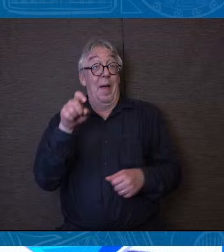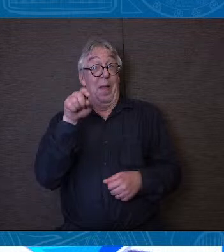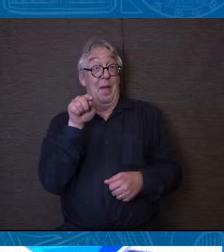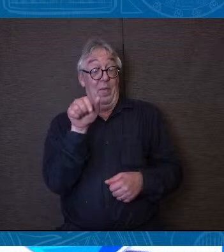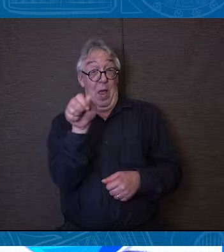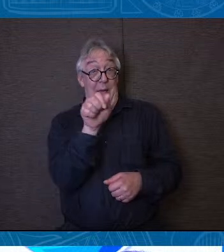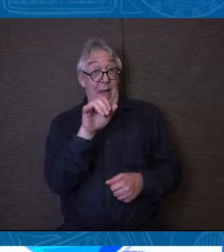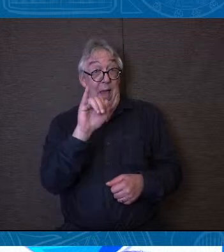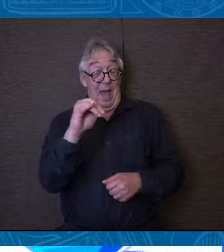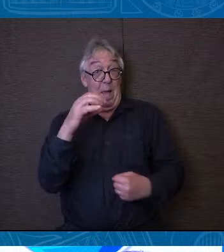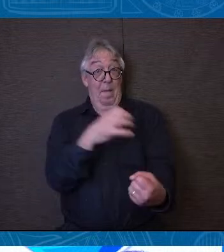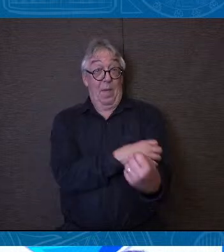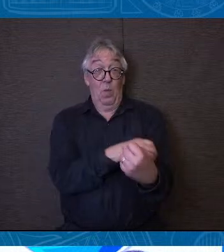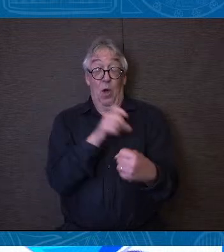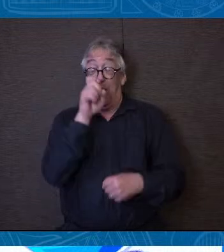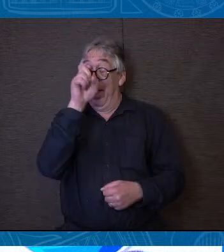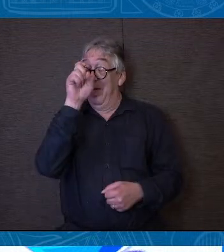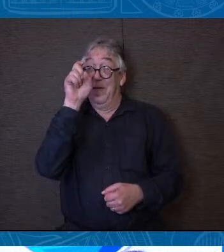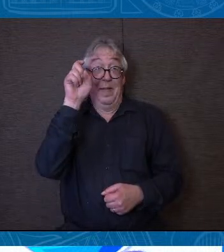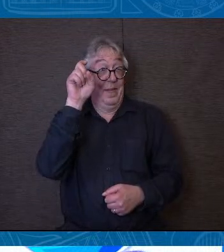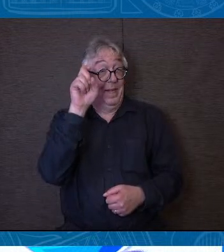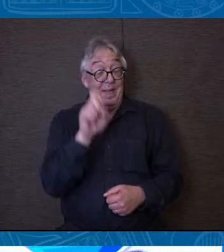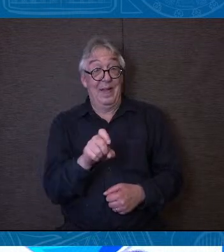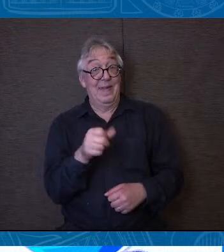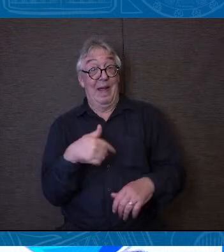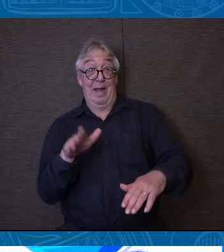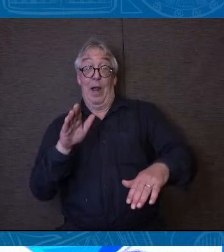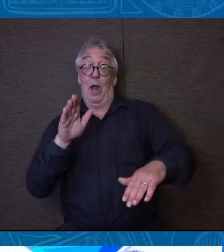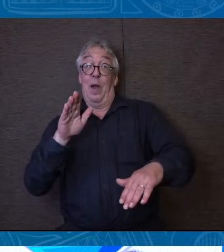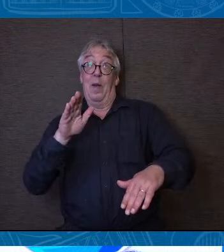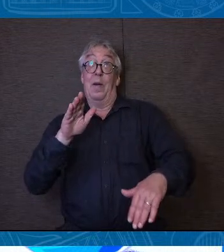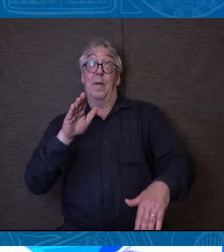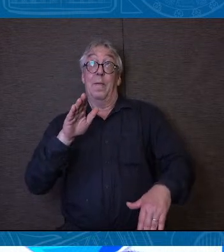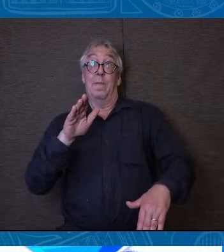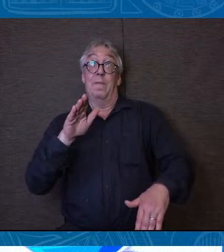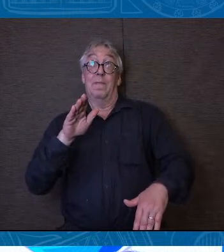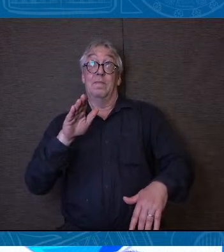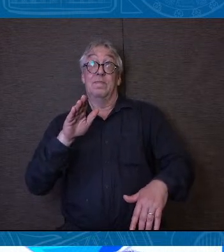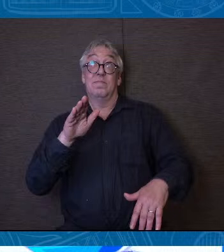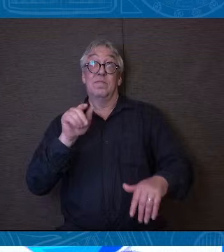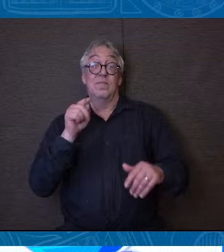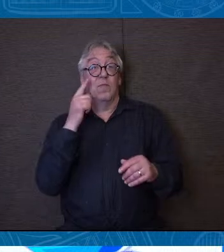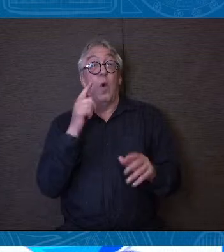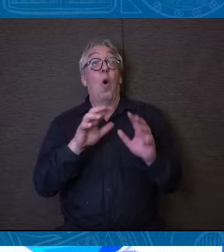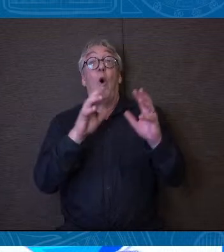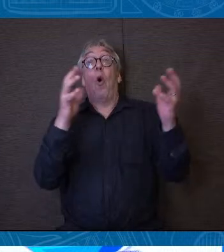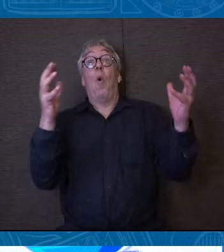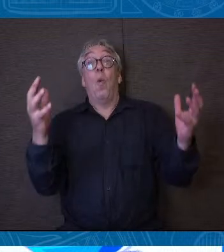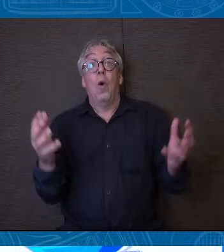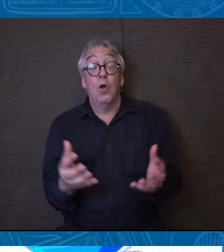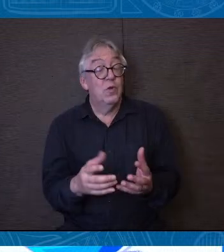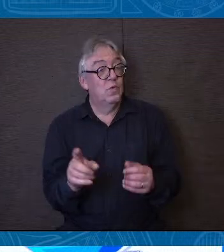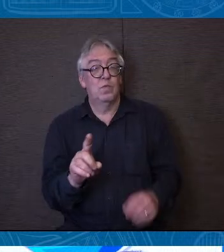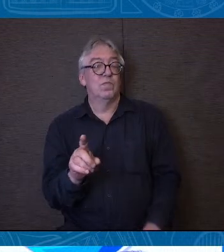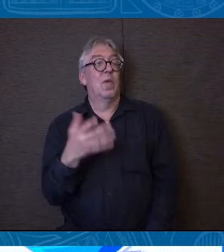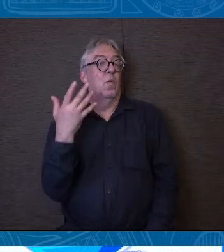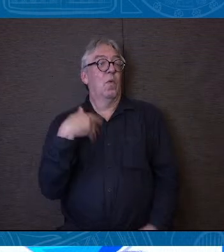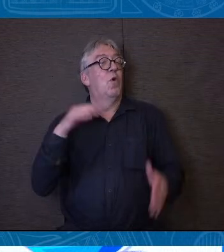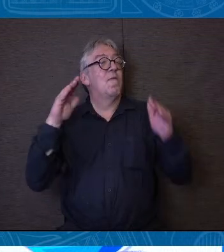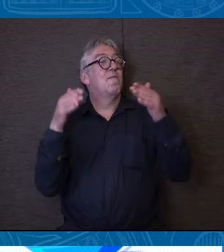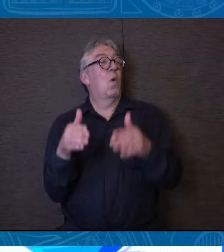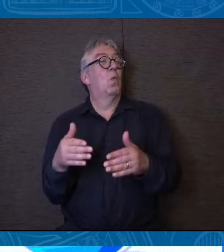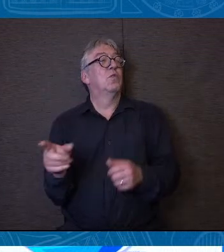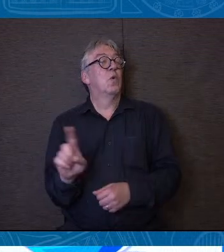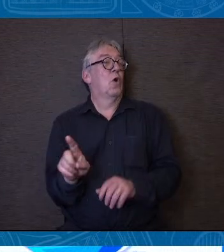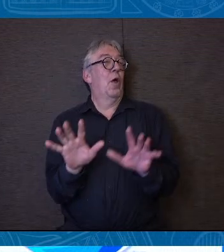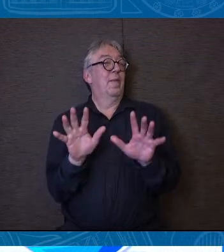we cannot do it live for every place on the world. So we do it where it's needed, especially in the disaster zones, to see where